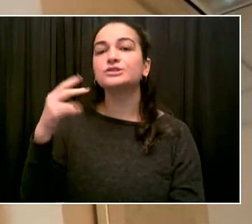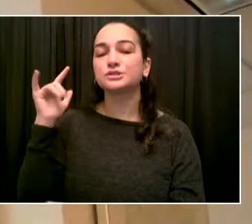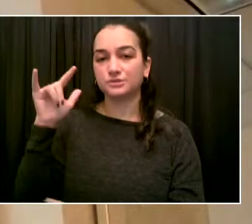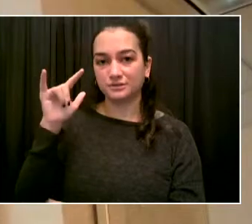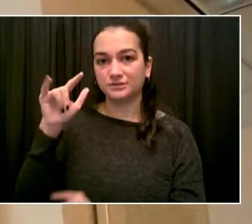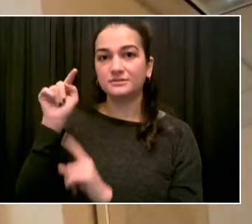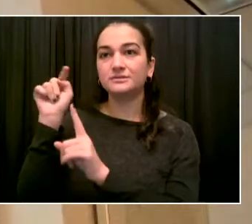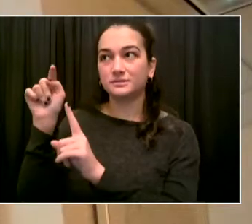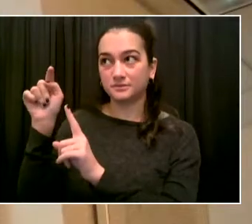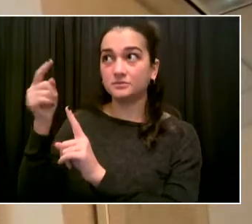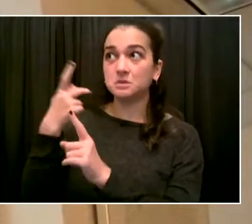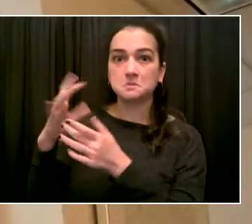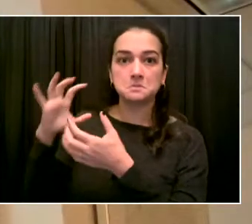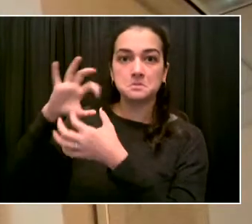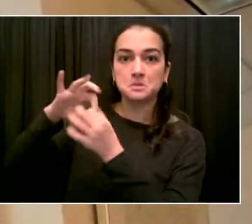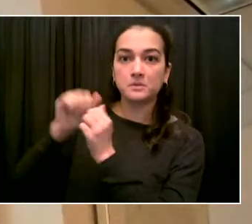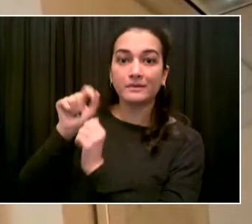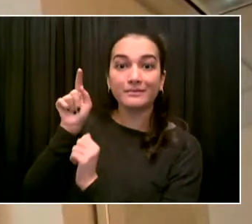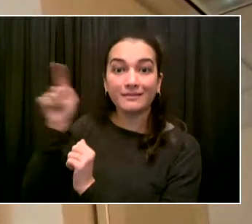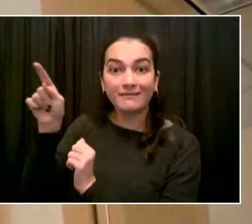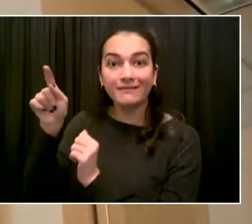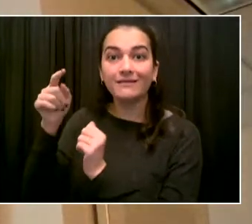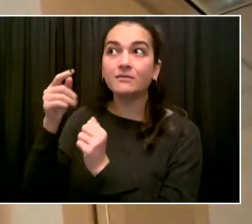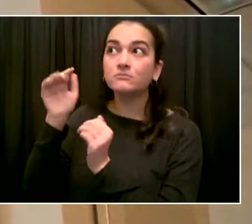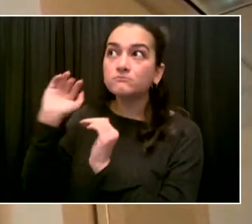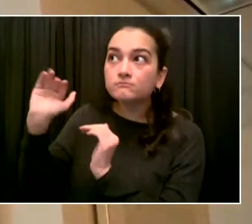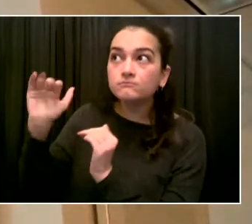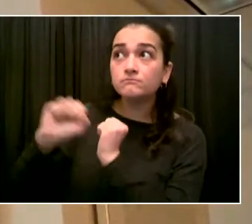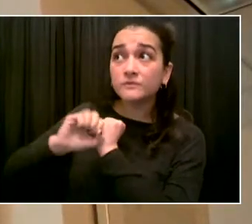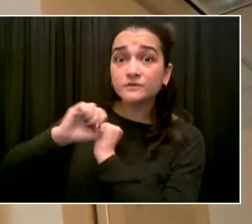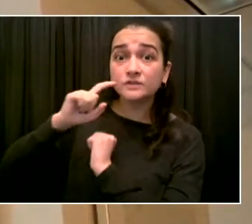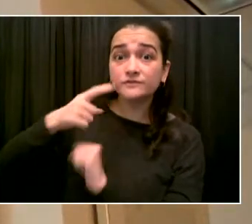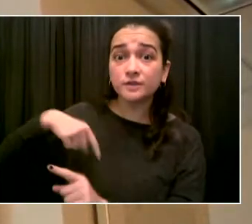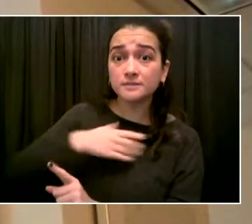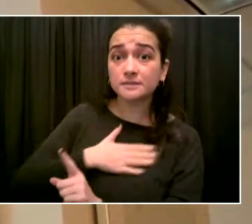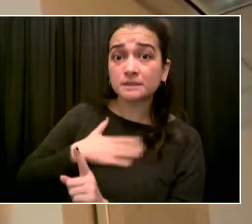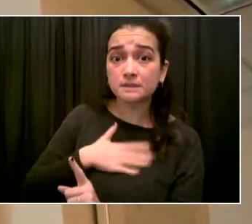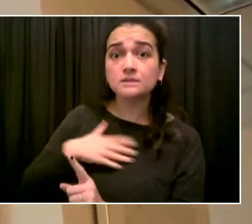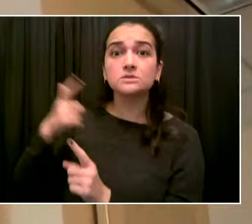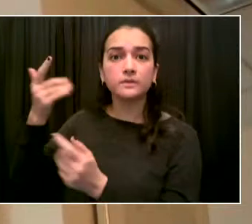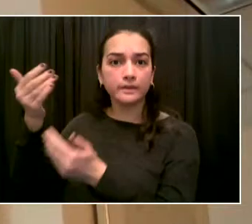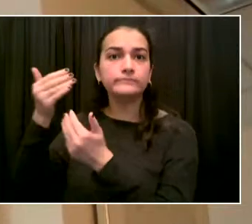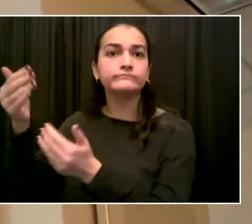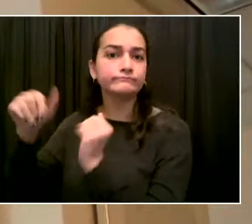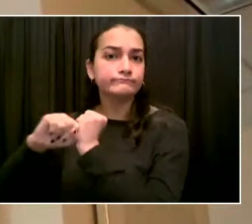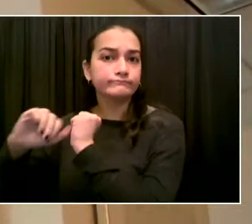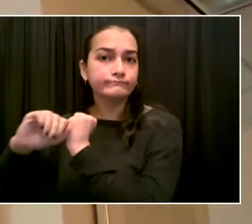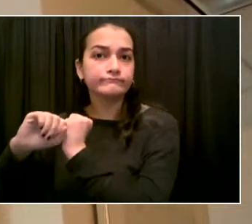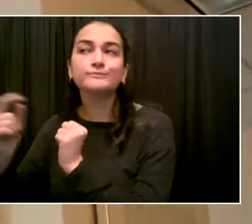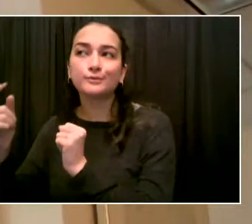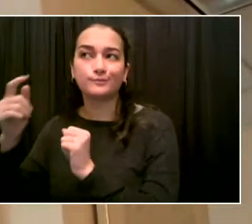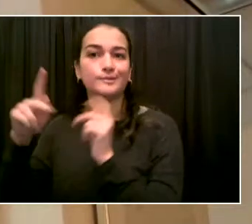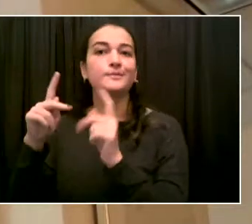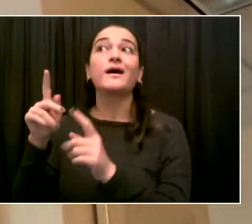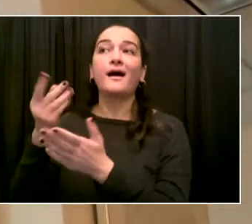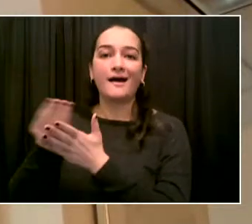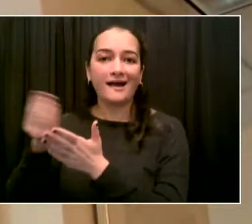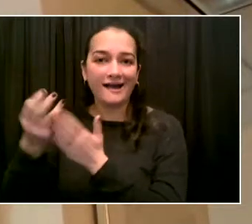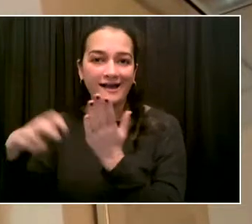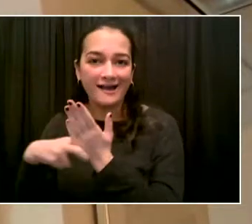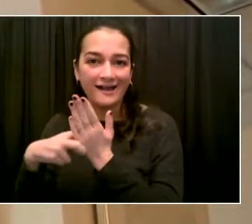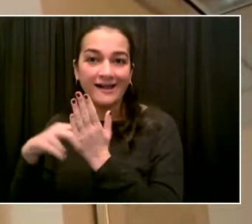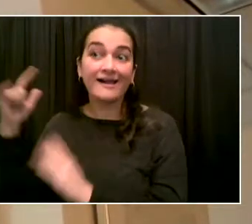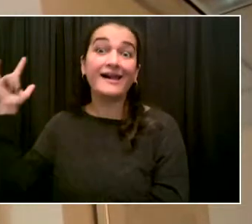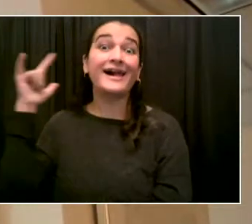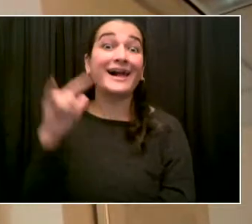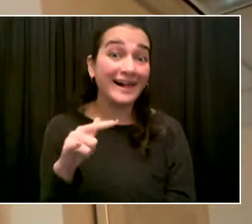that that British Airways offers into New York City. And we're so happy to have this promotion in the market to create urgency to come to New York City now.